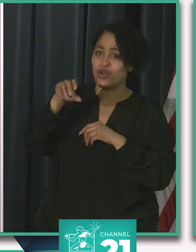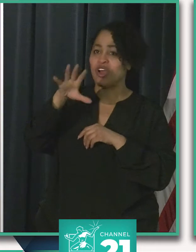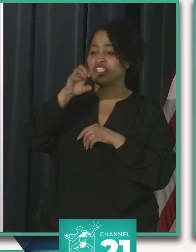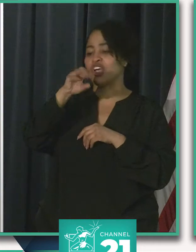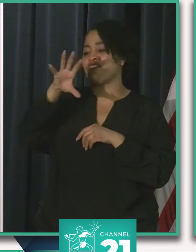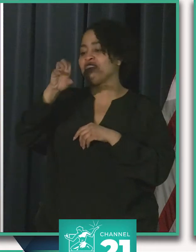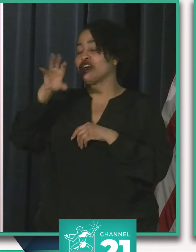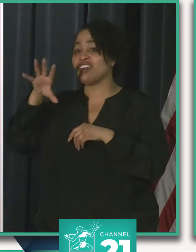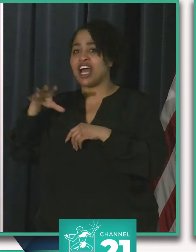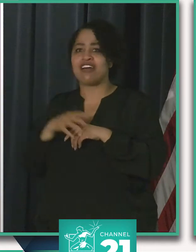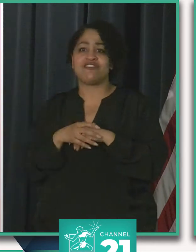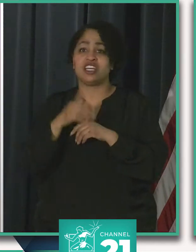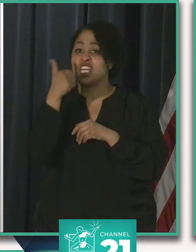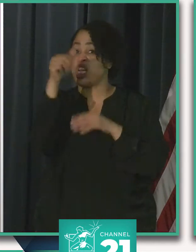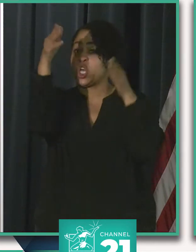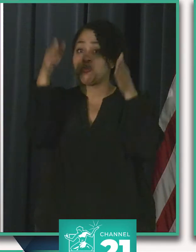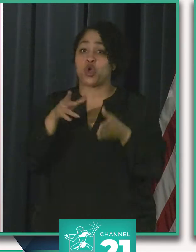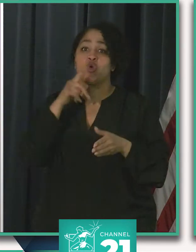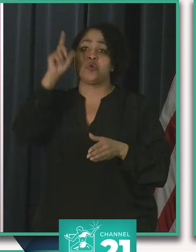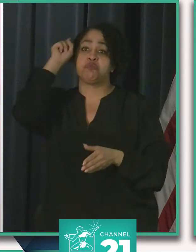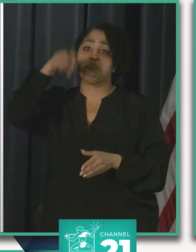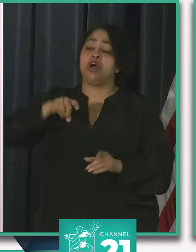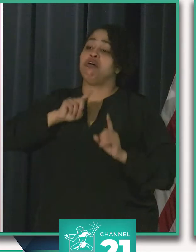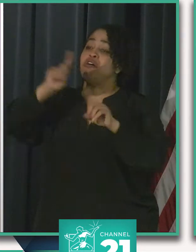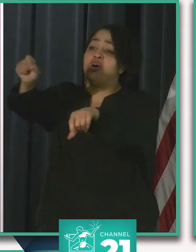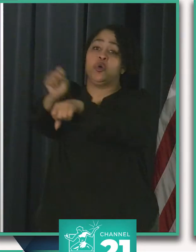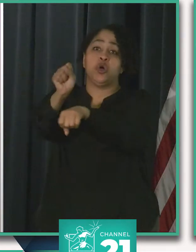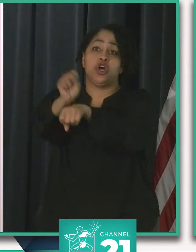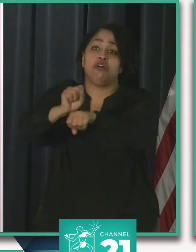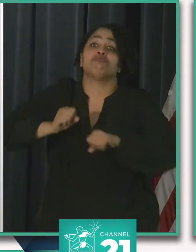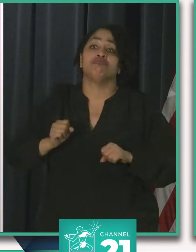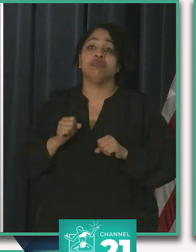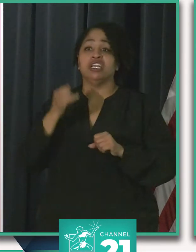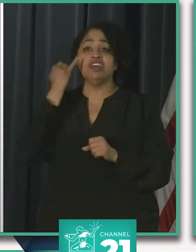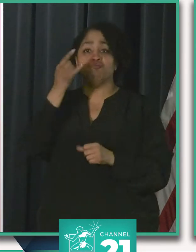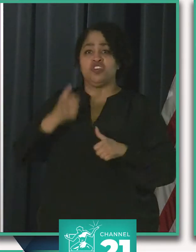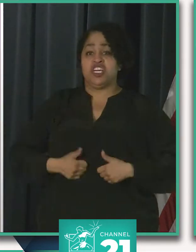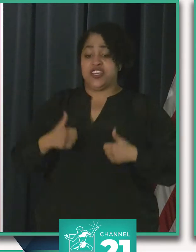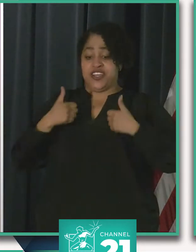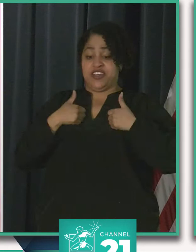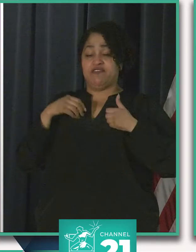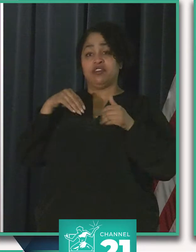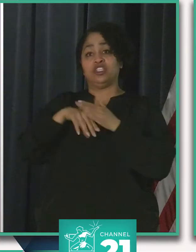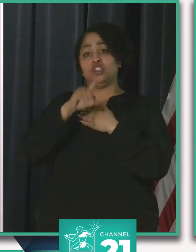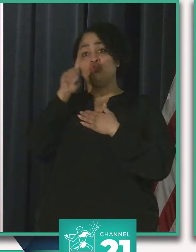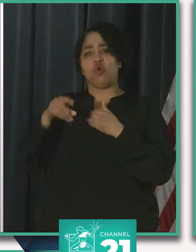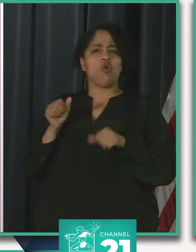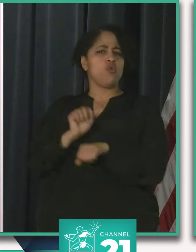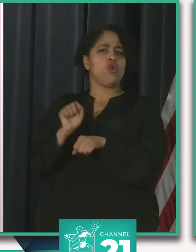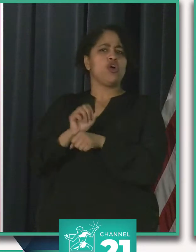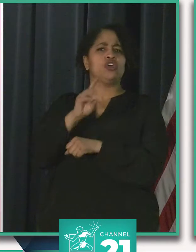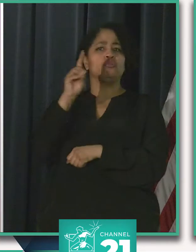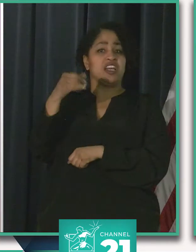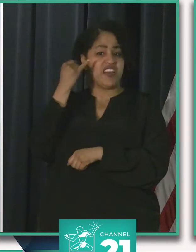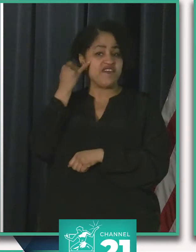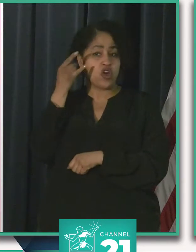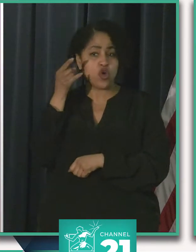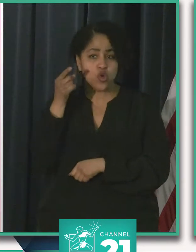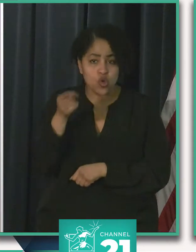313-230-0505. Anybody who has to go to work on a job site, whether you live or work in Detroit, if